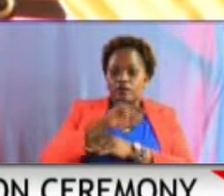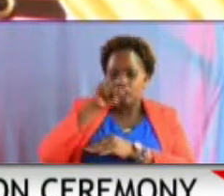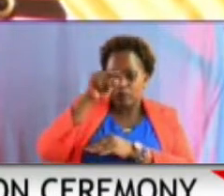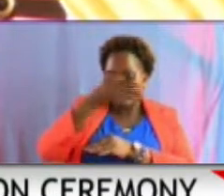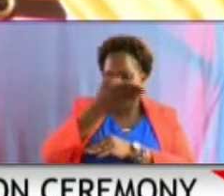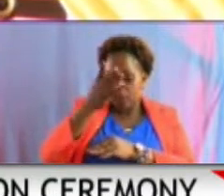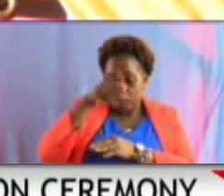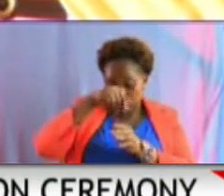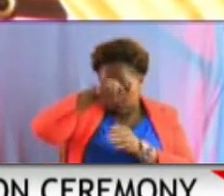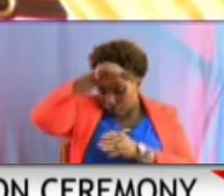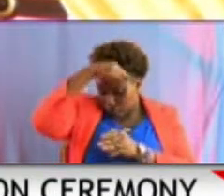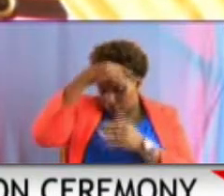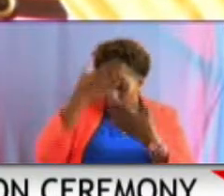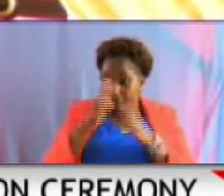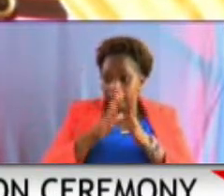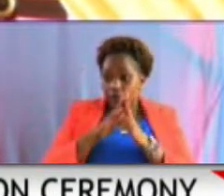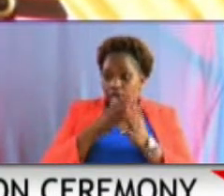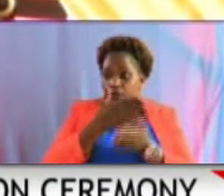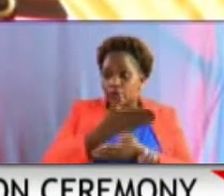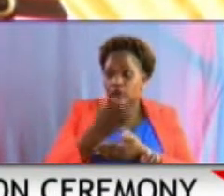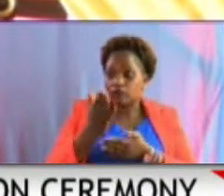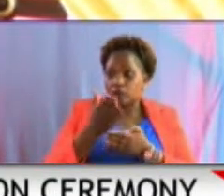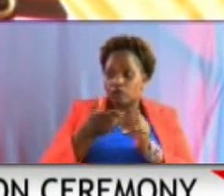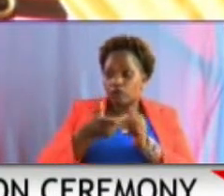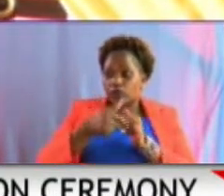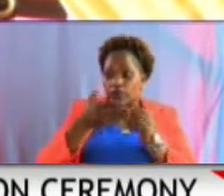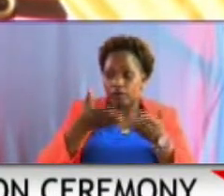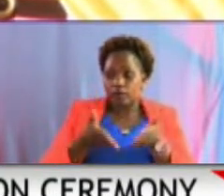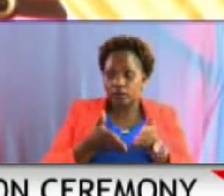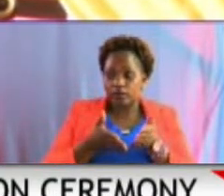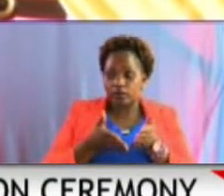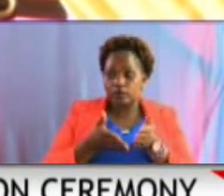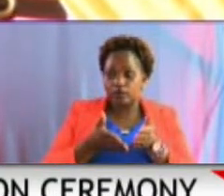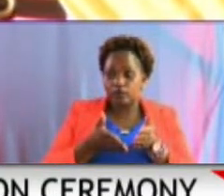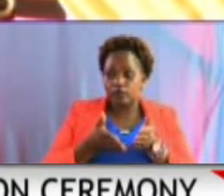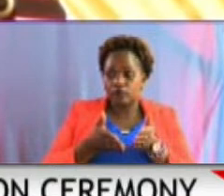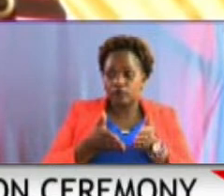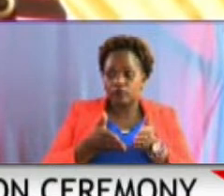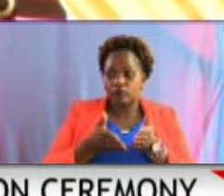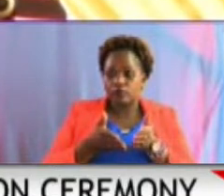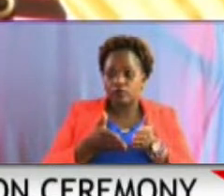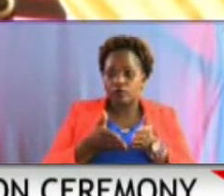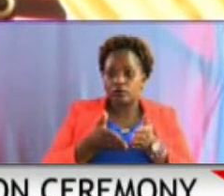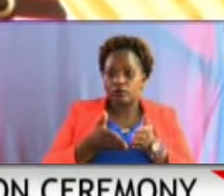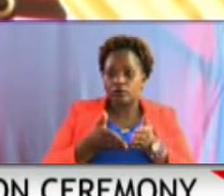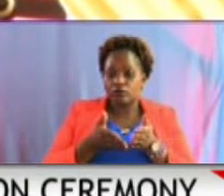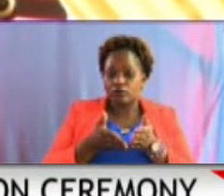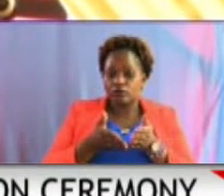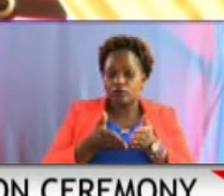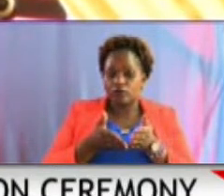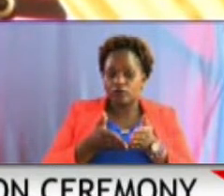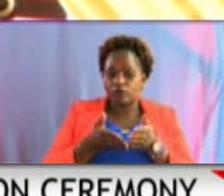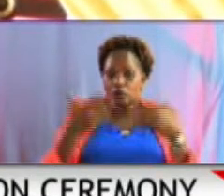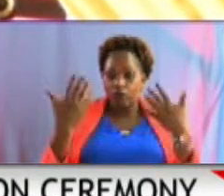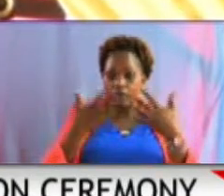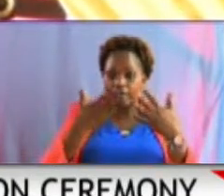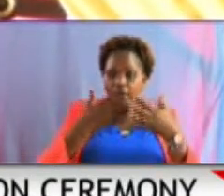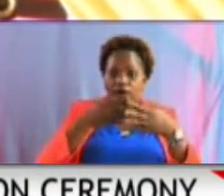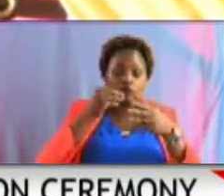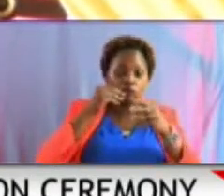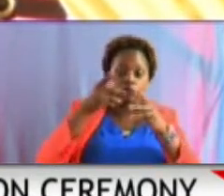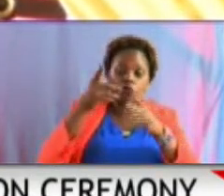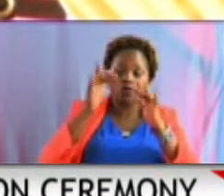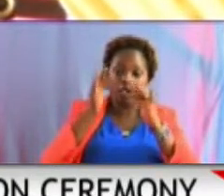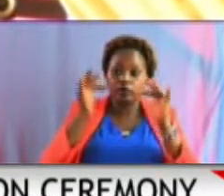now, those ones who are here with us, and those ones who are wherever they are with